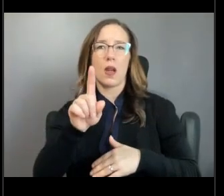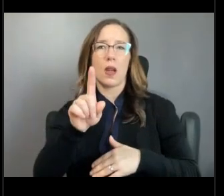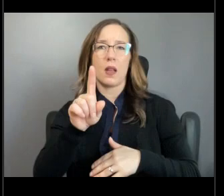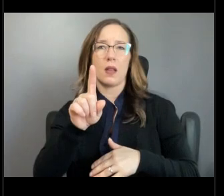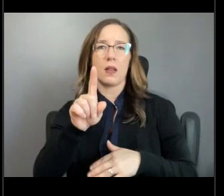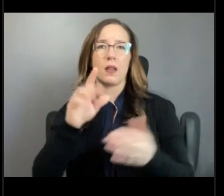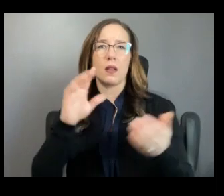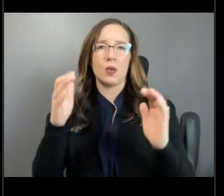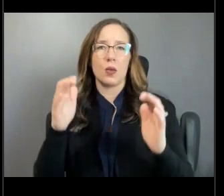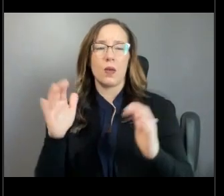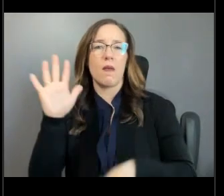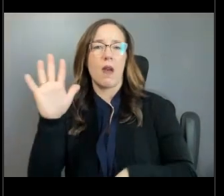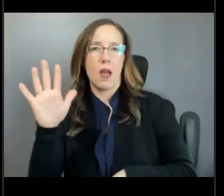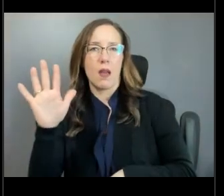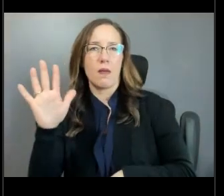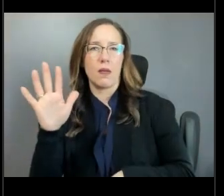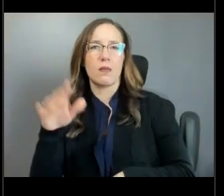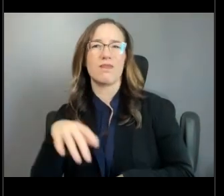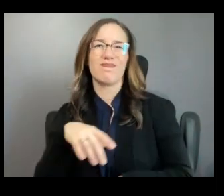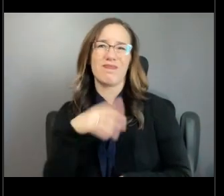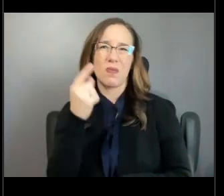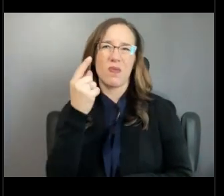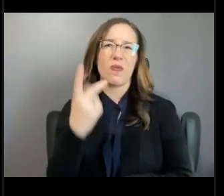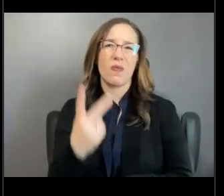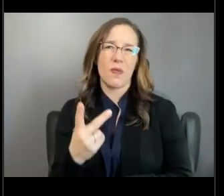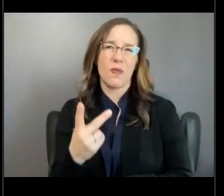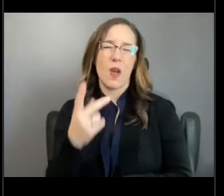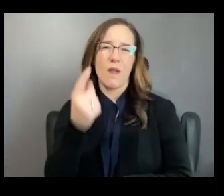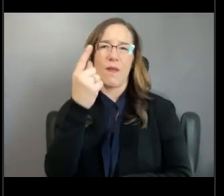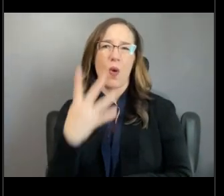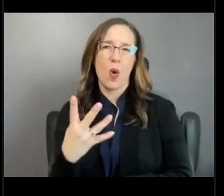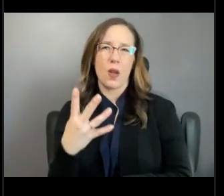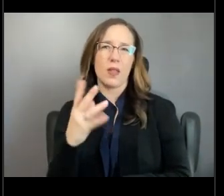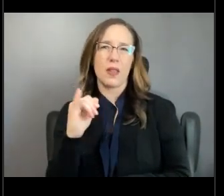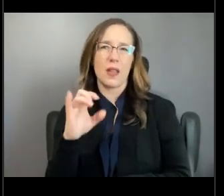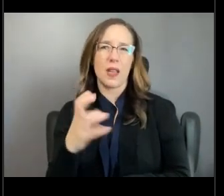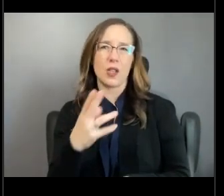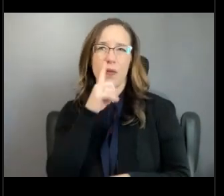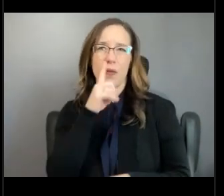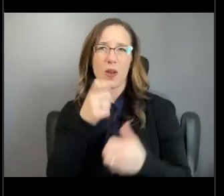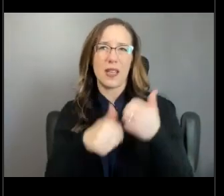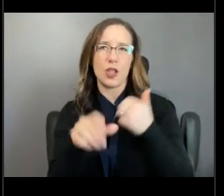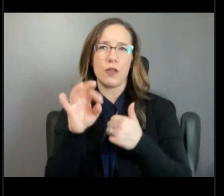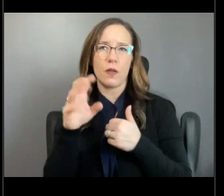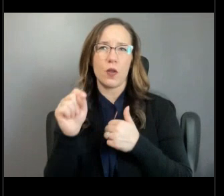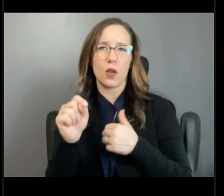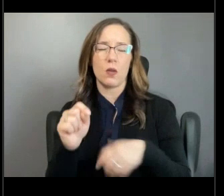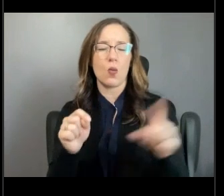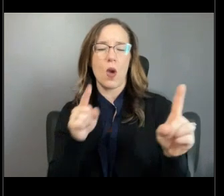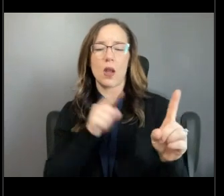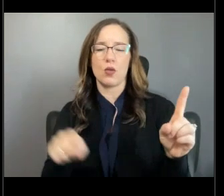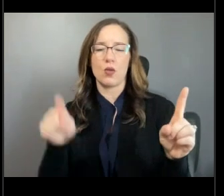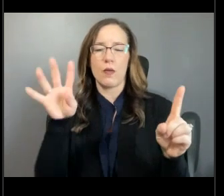is approximately 1/4 inch per foot, or 1 to 48.